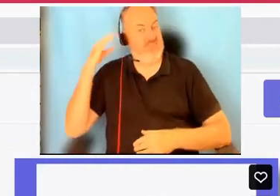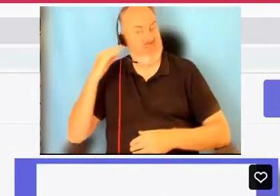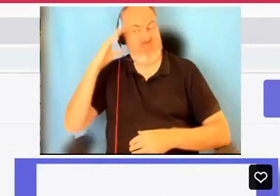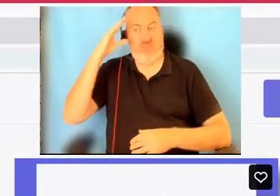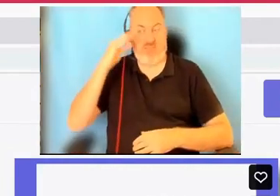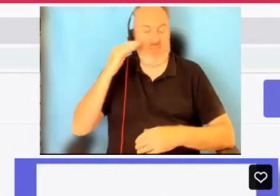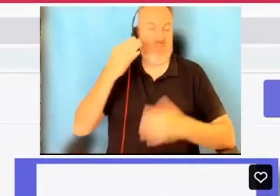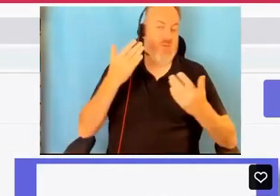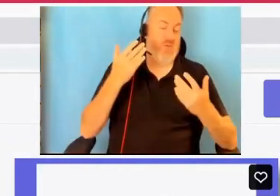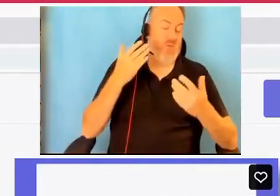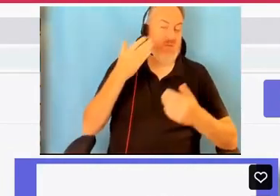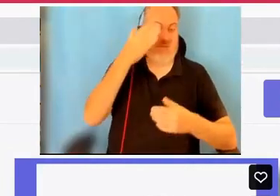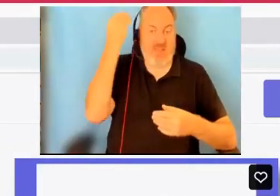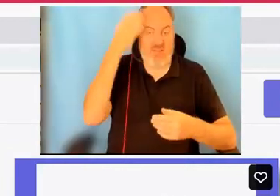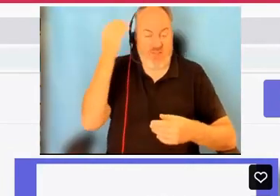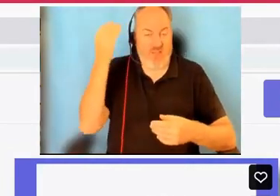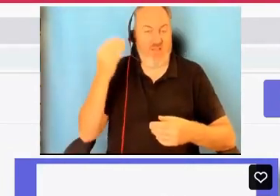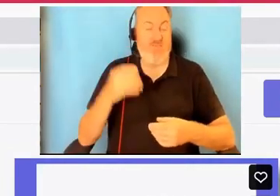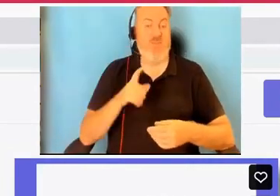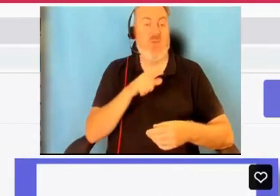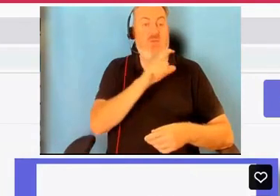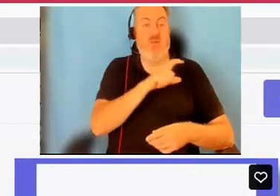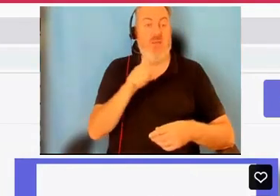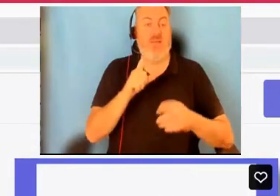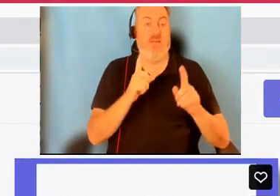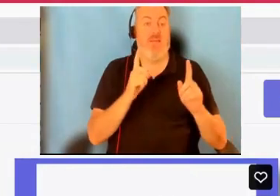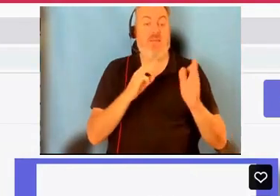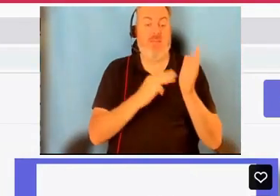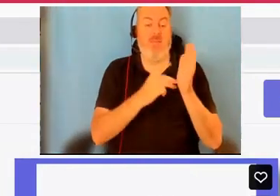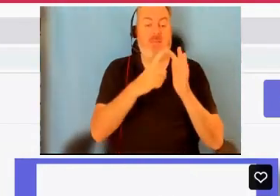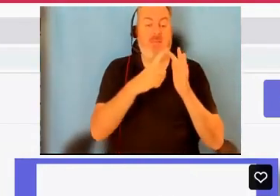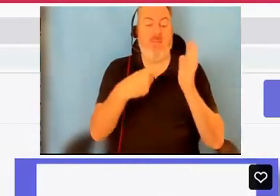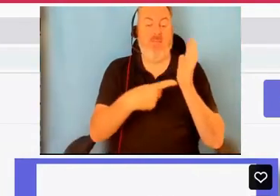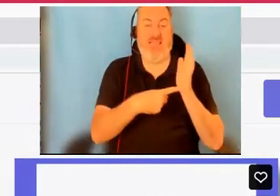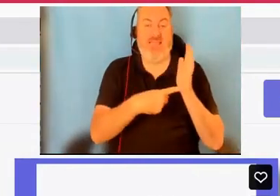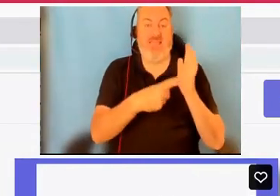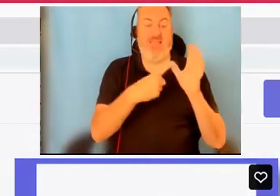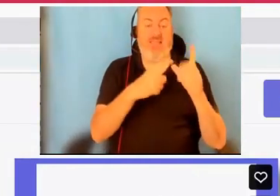like to get this up on your screen, you can put in meetadam.co.uk.